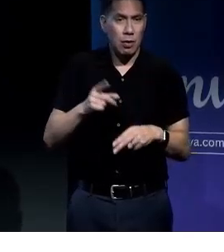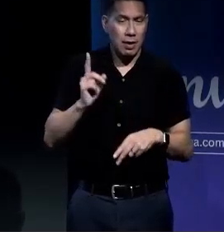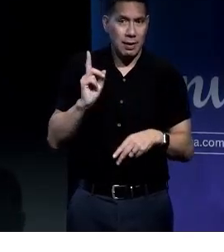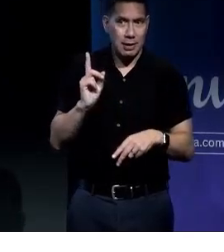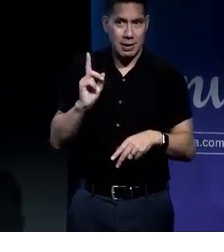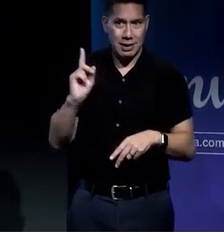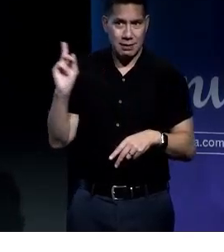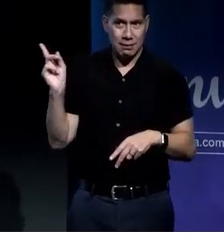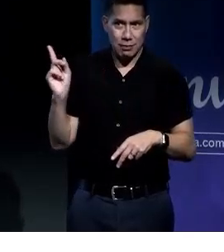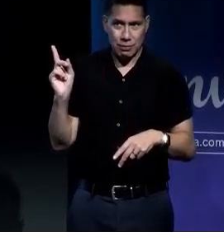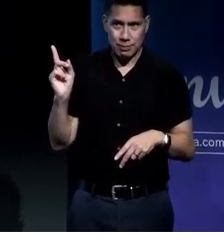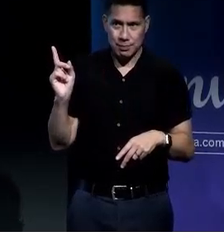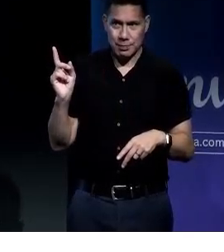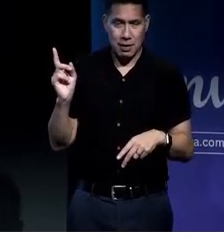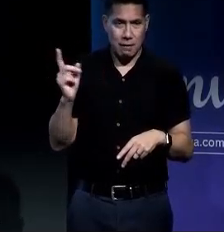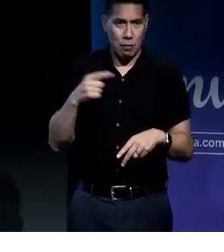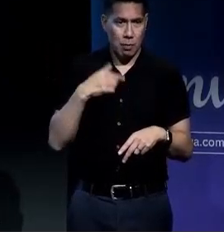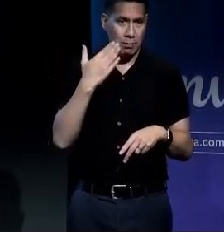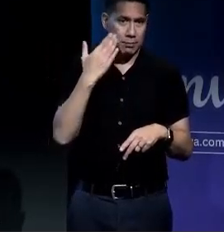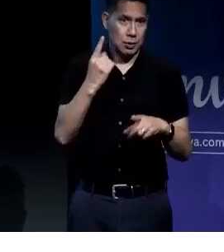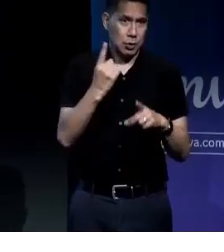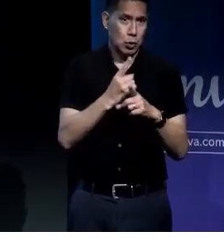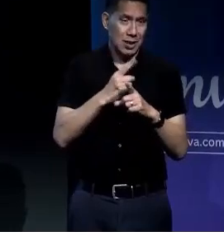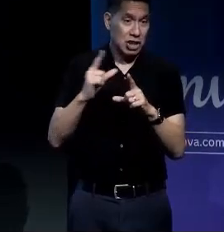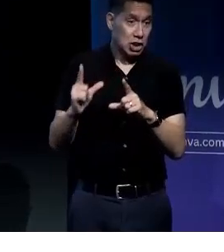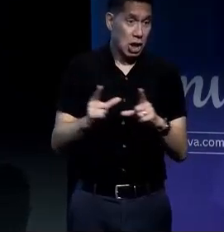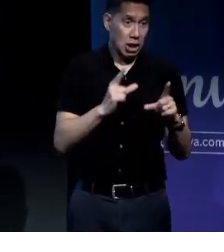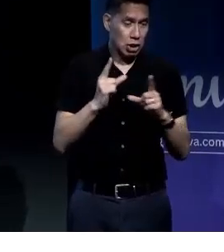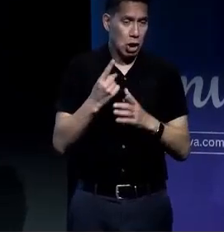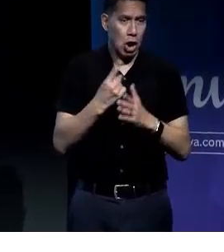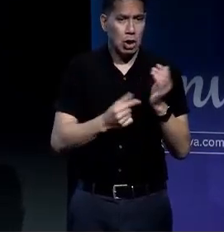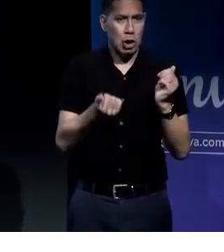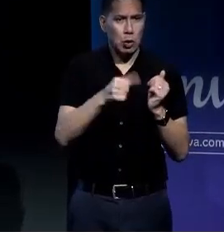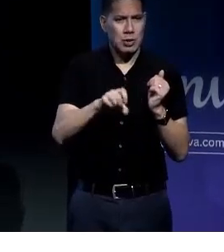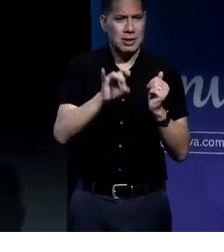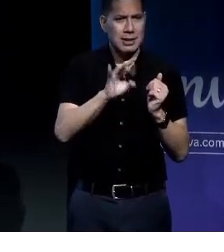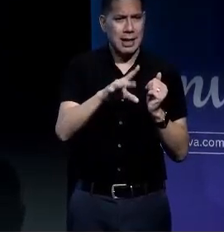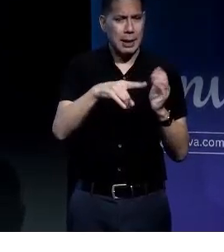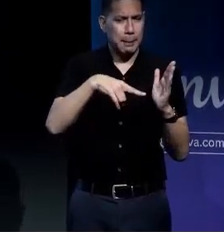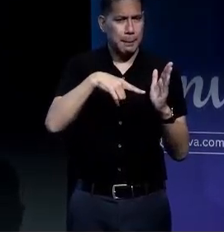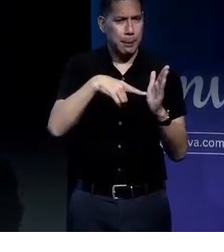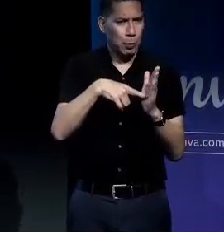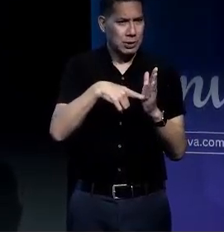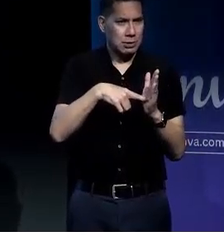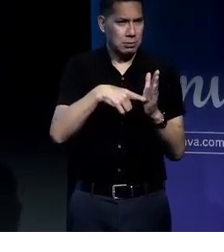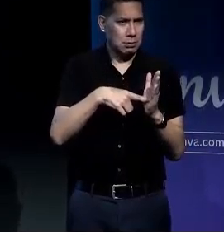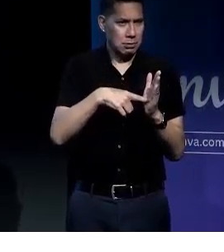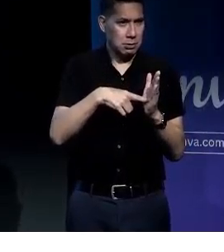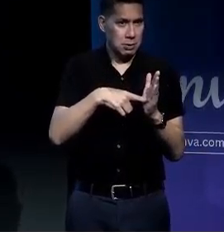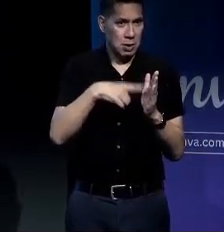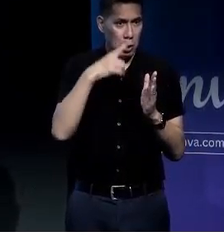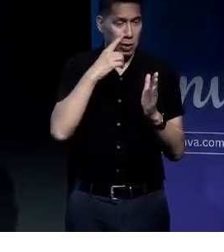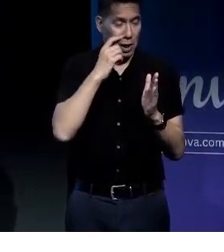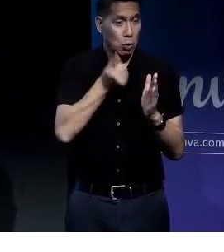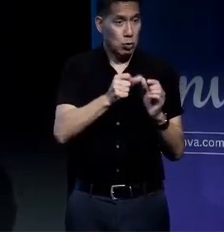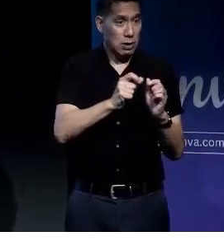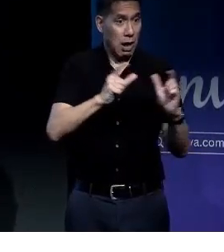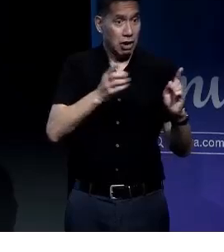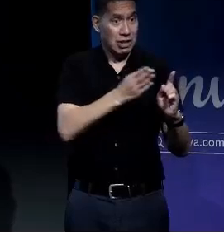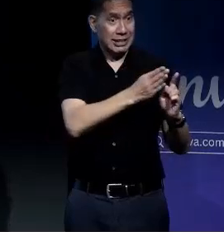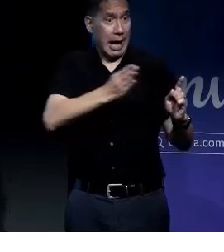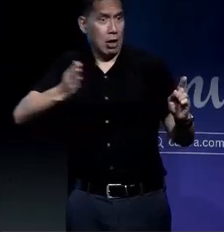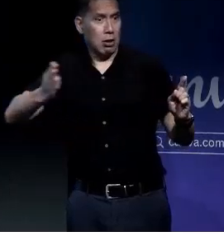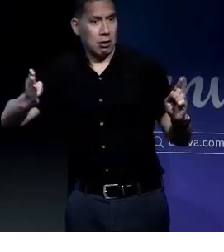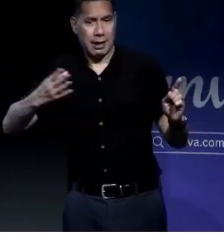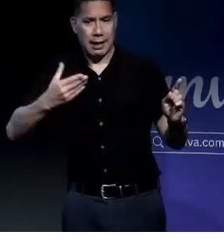the ease of the talk and slides, I only used like a 10-point scale. You can easily use a much larger scale to give yourself